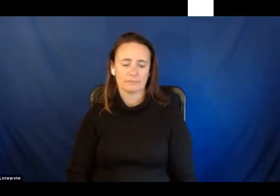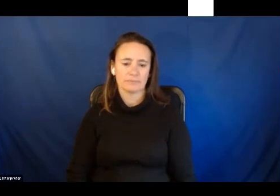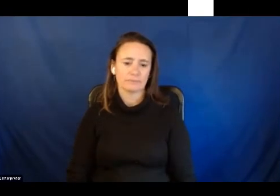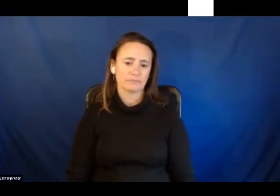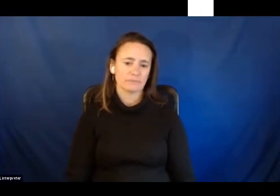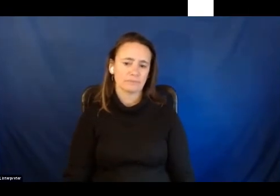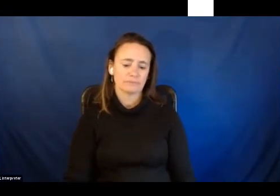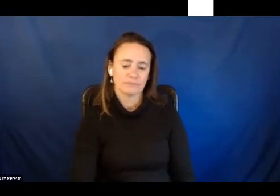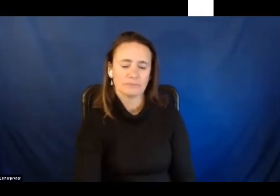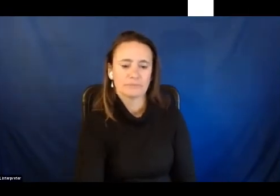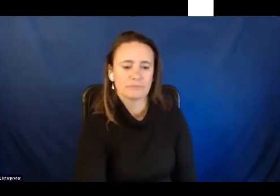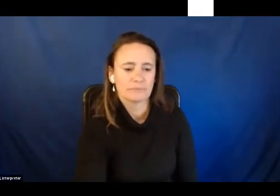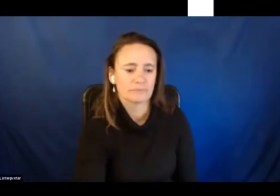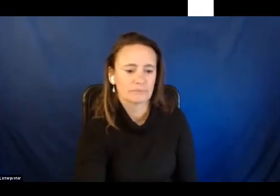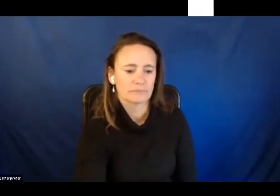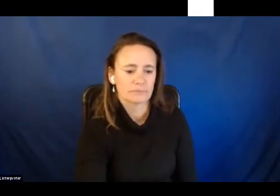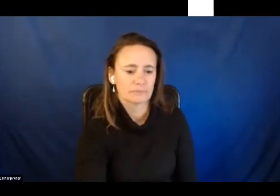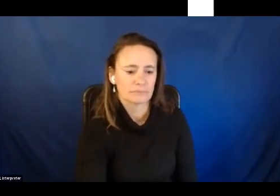life.